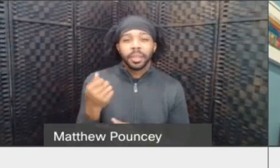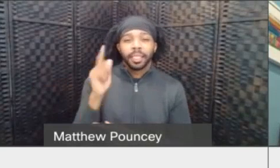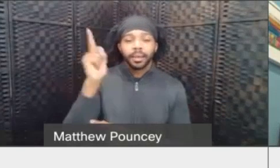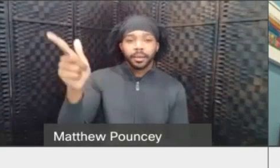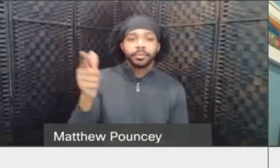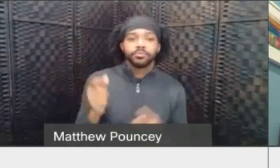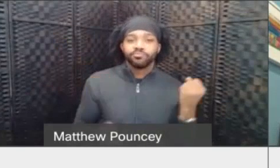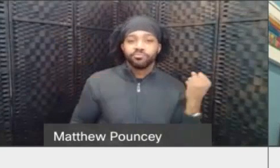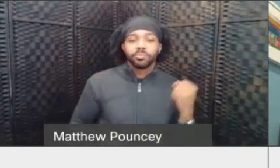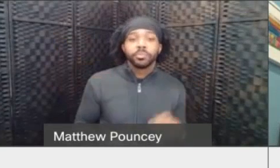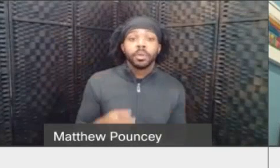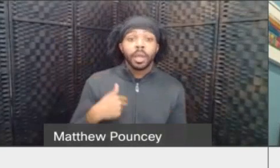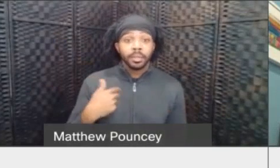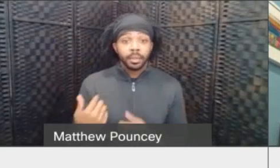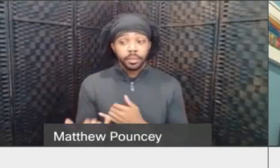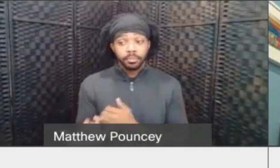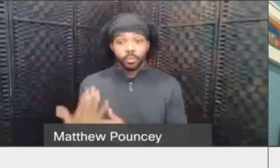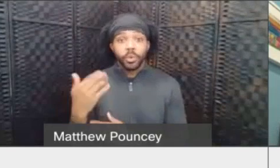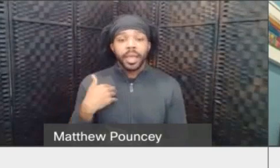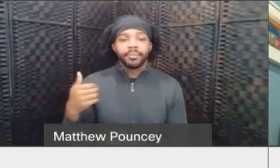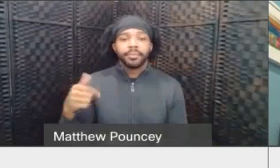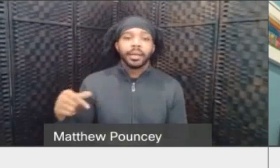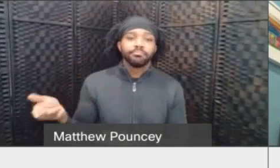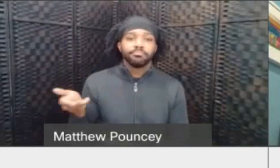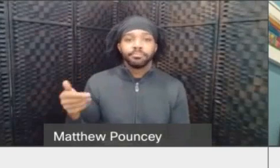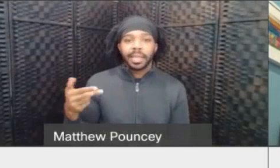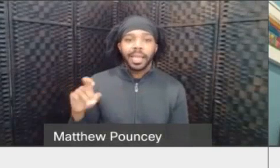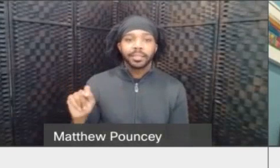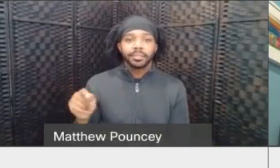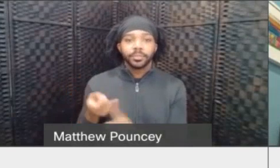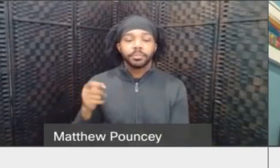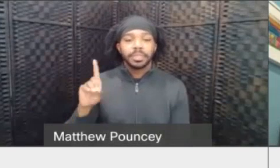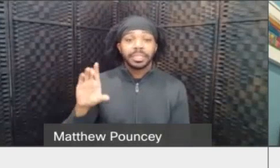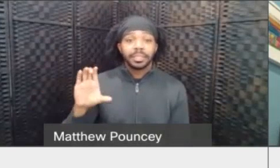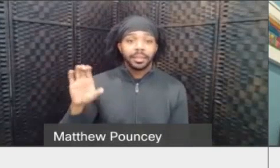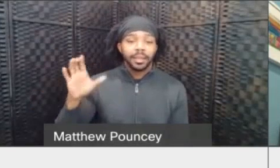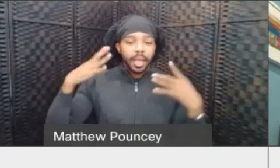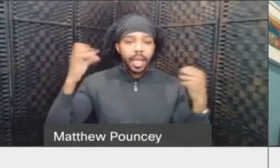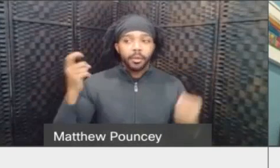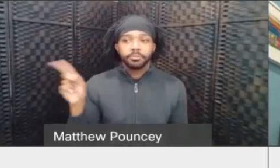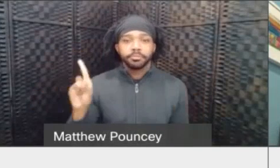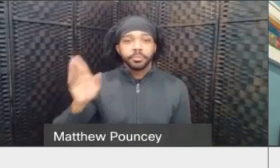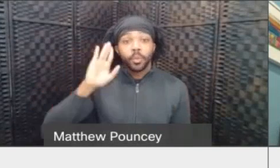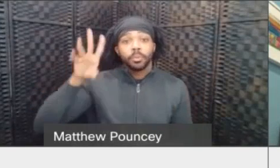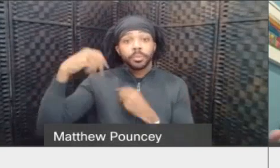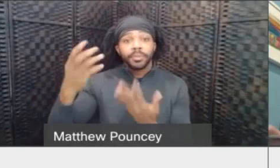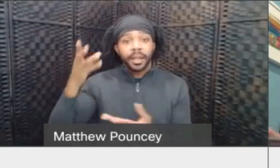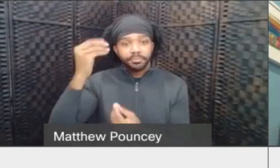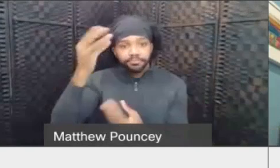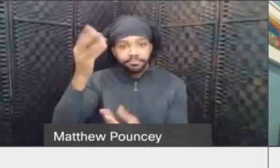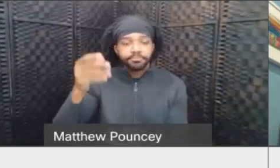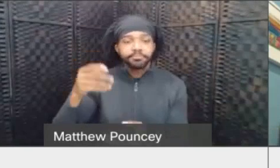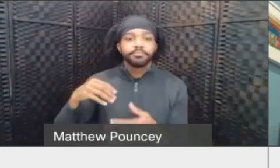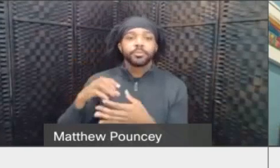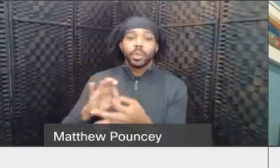on. We have a guest this morning from DC Health who is going to provide some information about a project